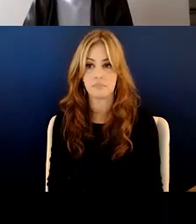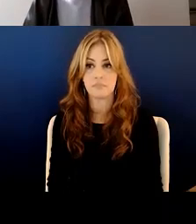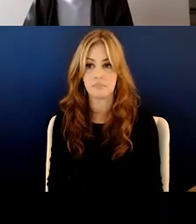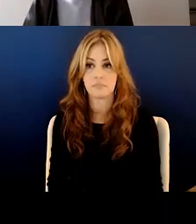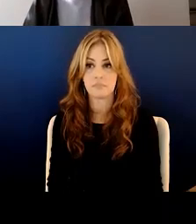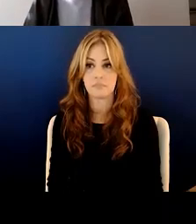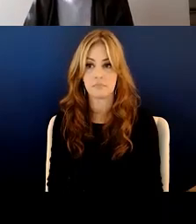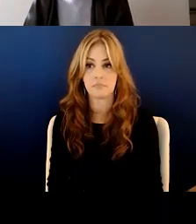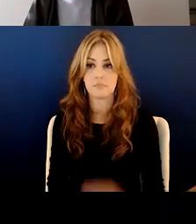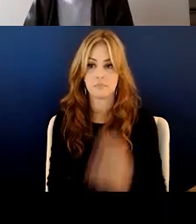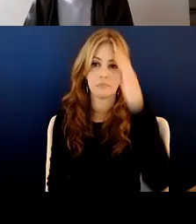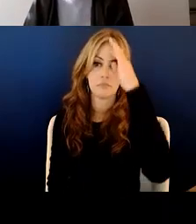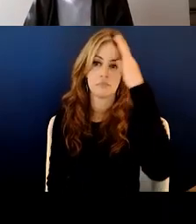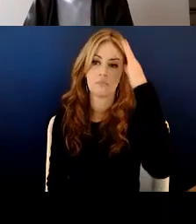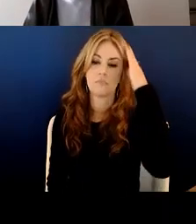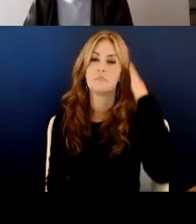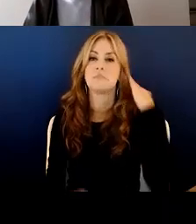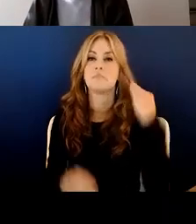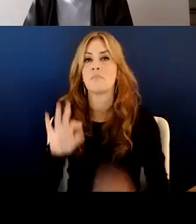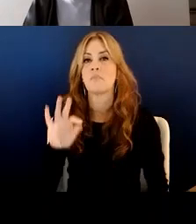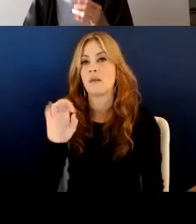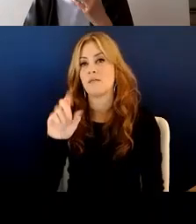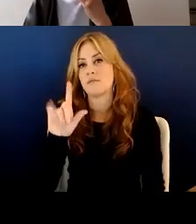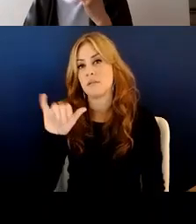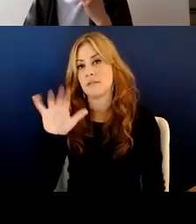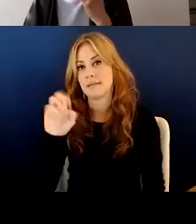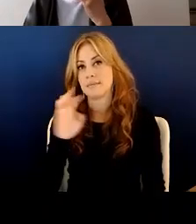I suppose I would say that